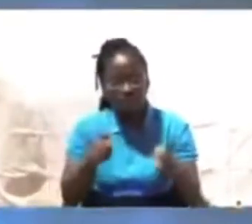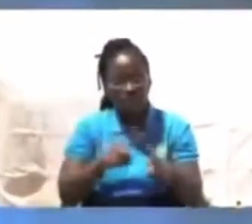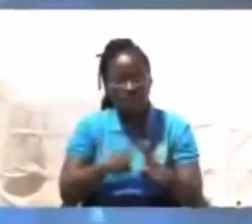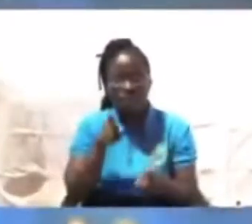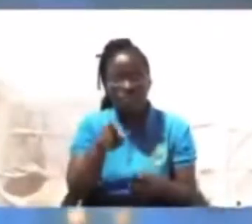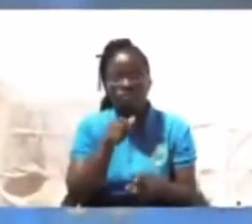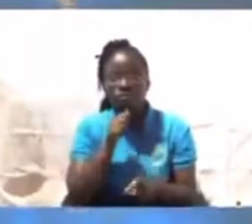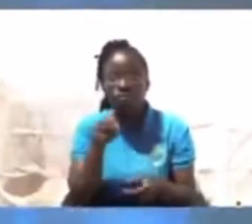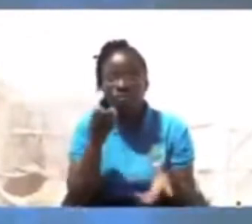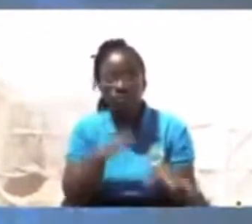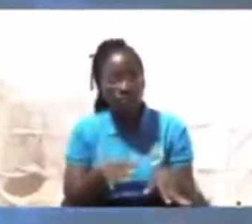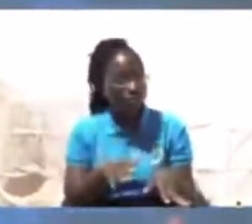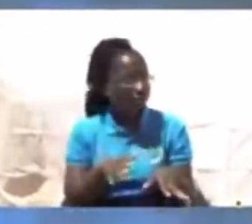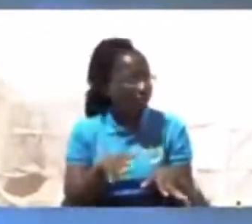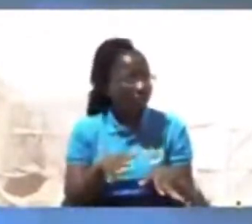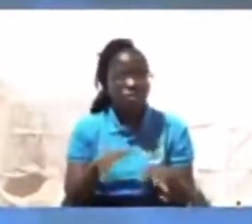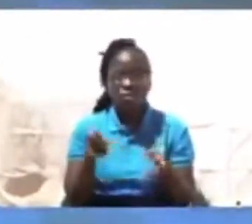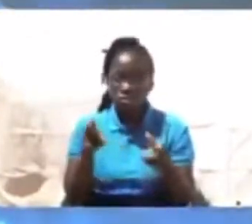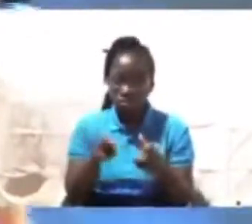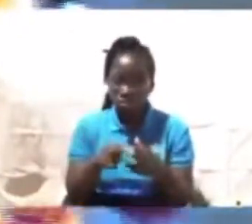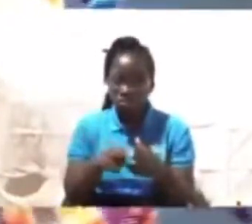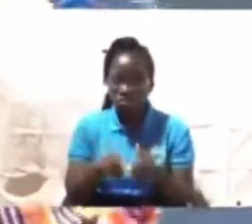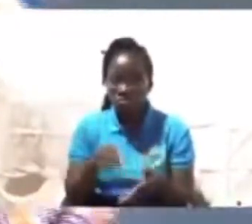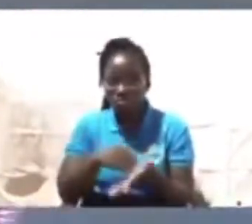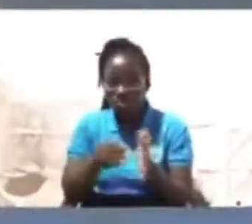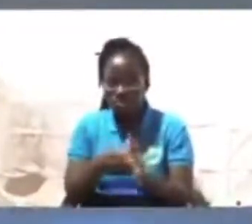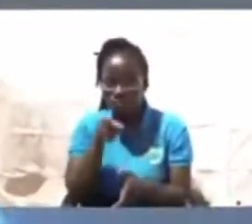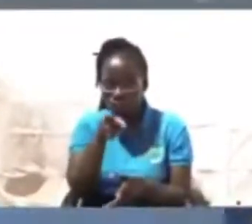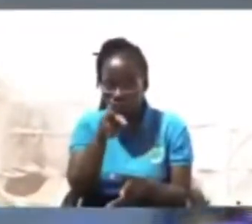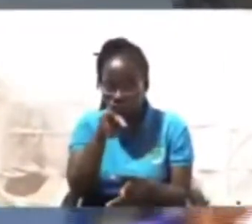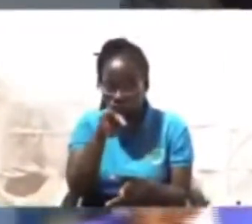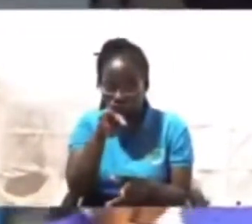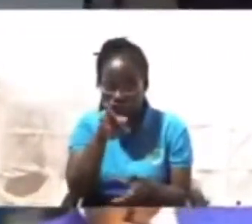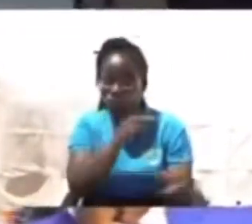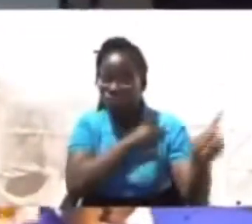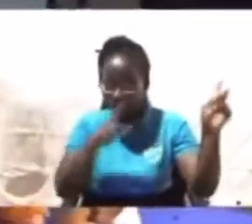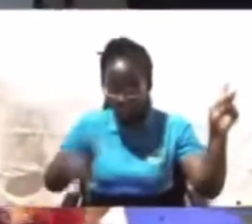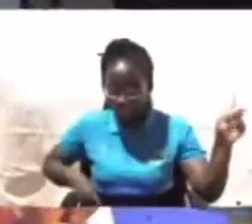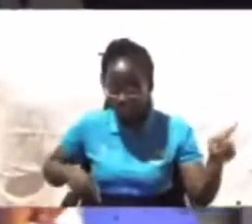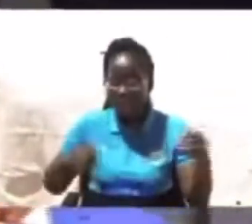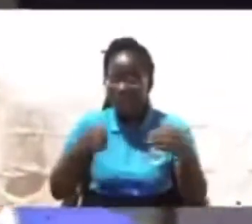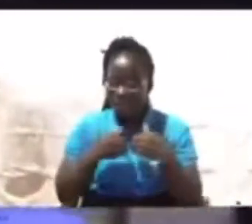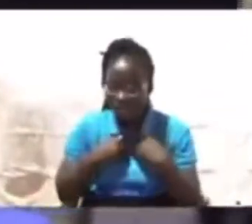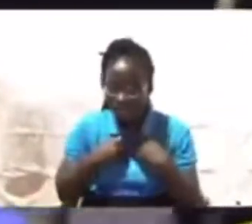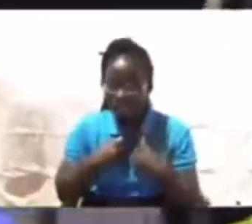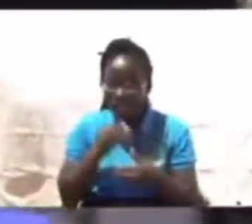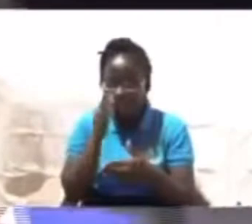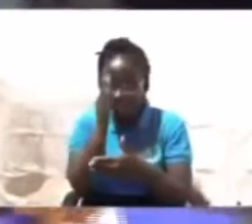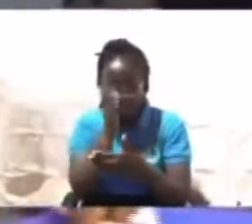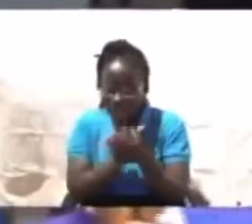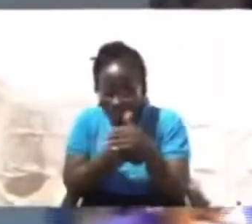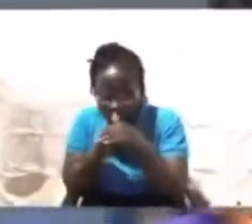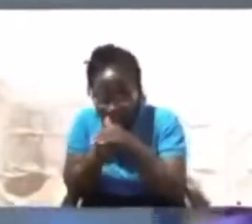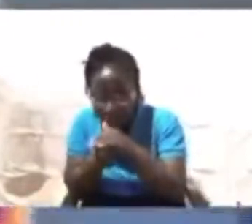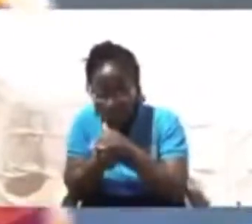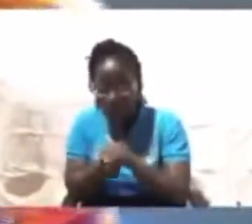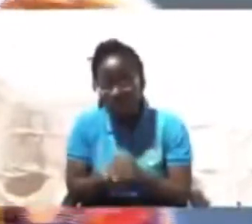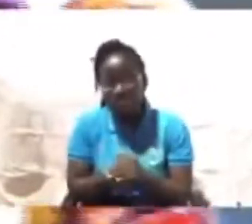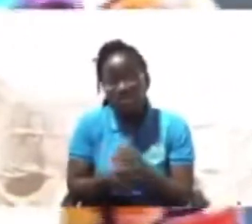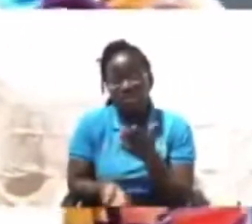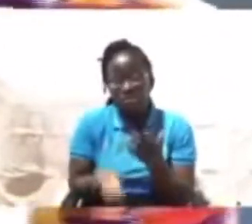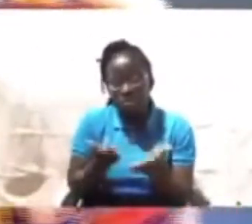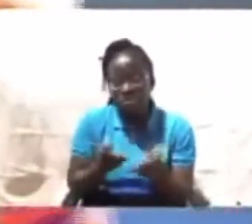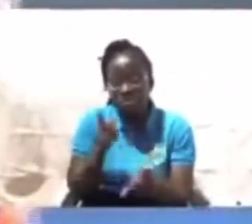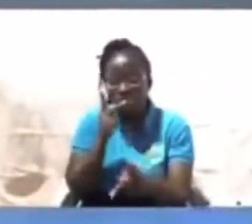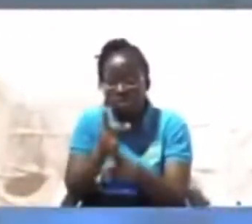omu tie ye nipa 8 na me se omu bra ya ro me dem na mama omu atutu bed no no, my mattress now fro. And I'm say,